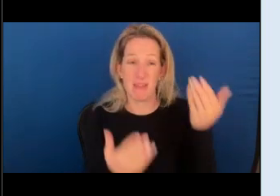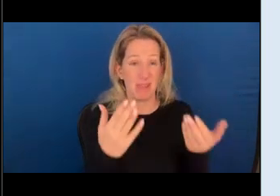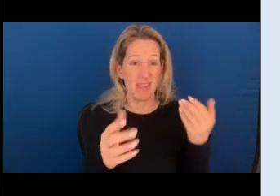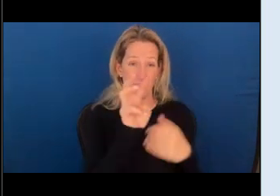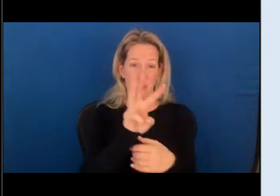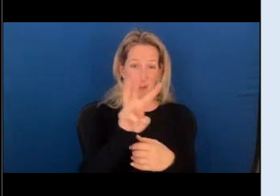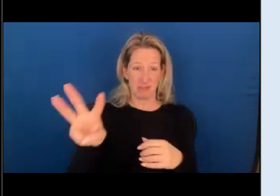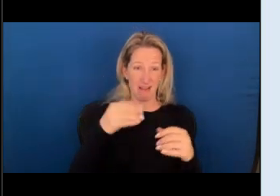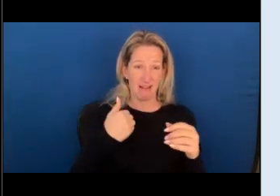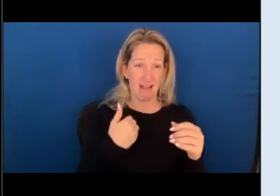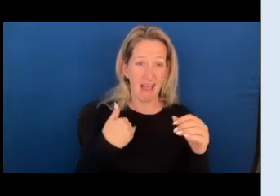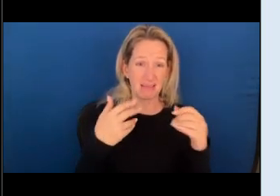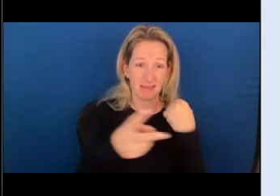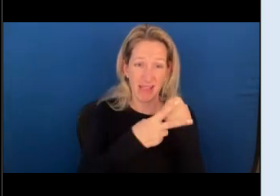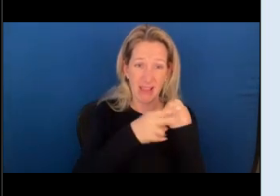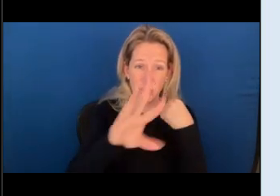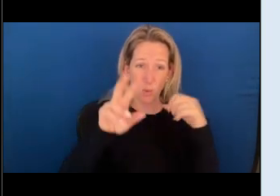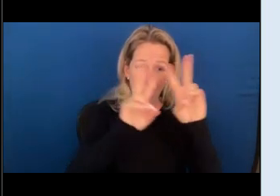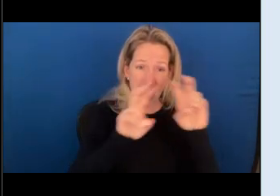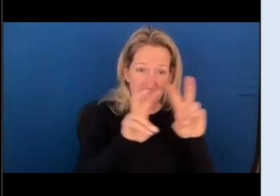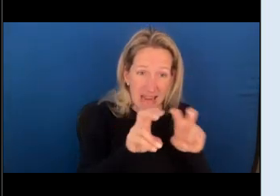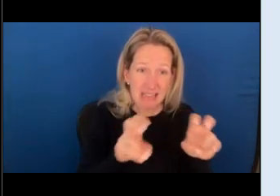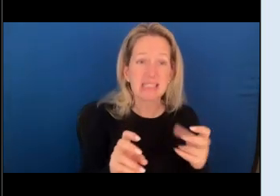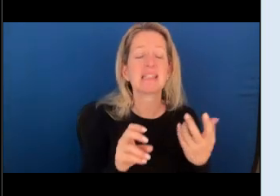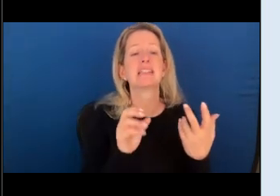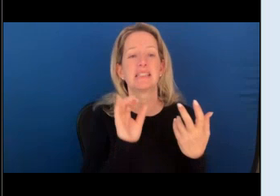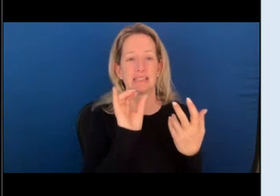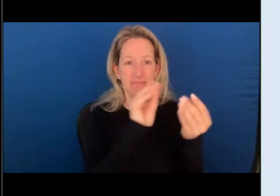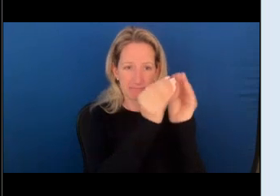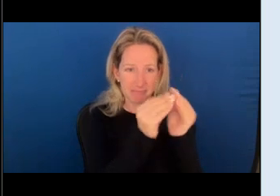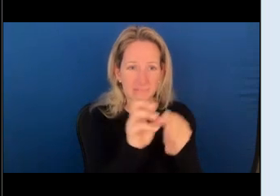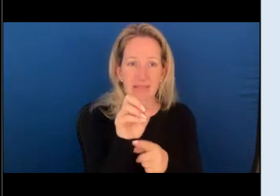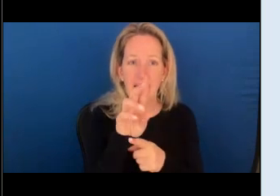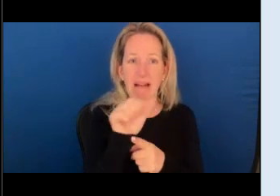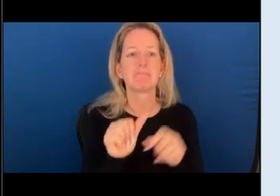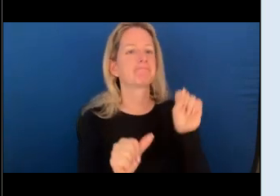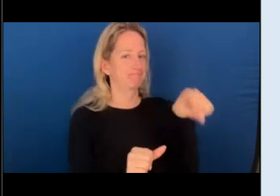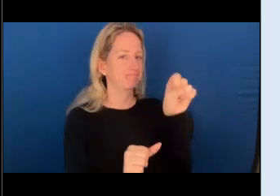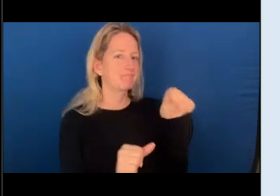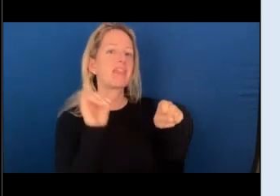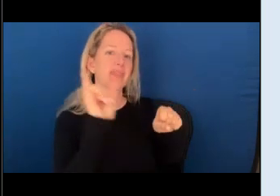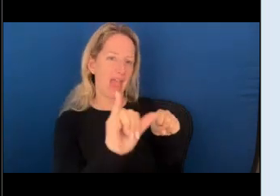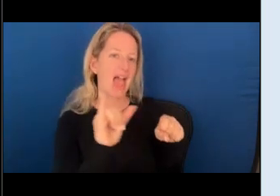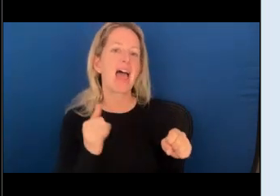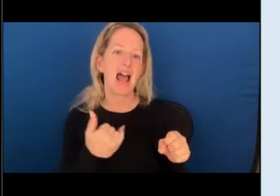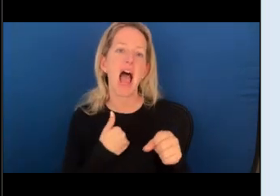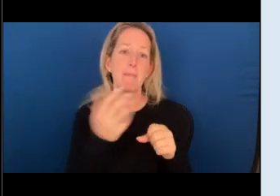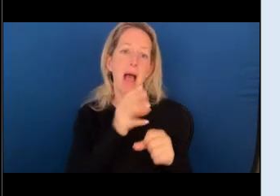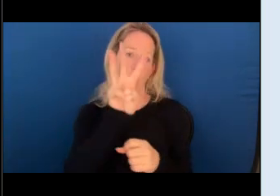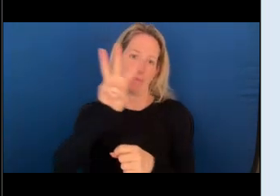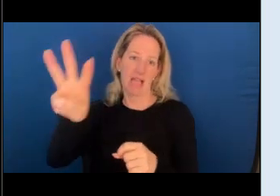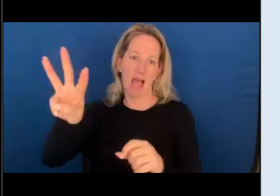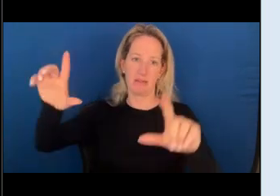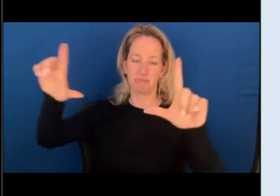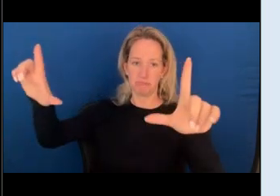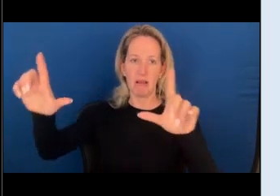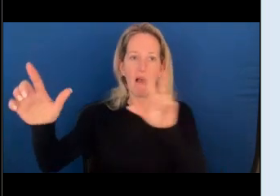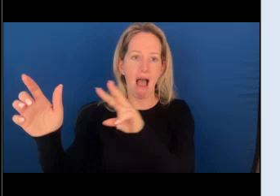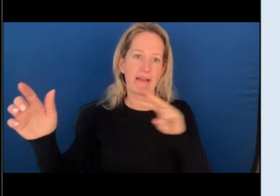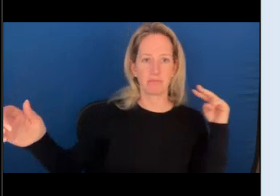it. Yeah, so far it's just been analytics. So I just log in the back end, and I can see the clicks and